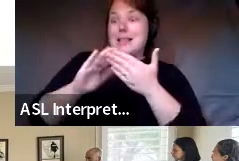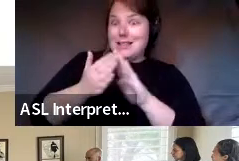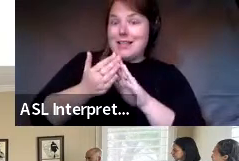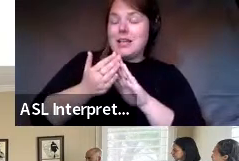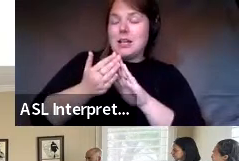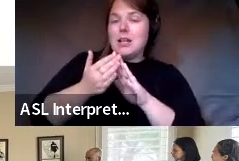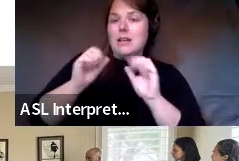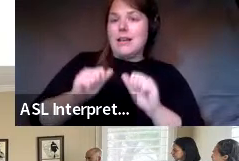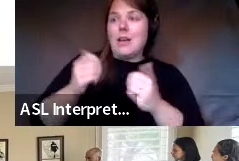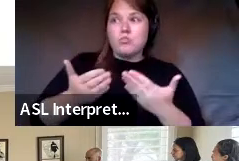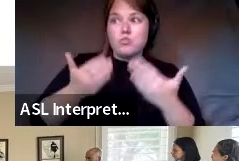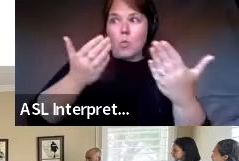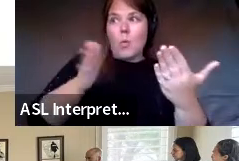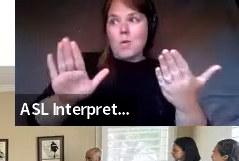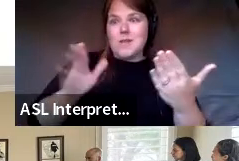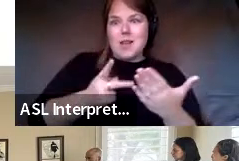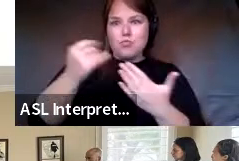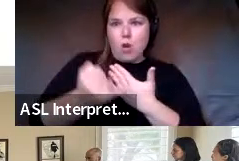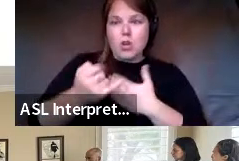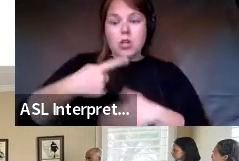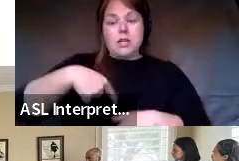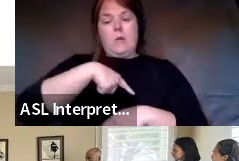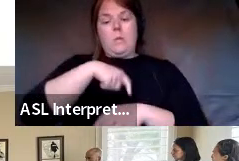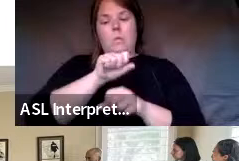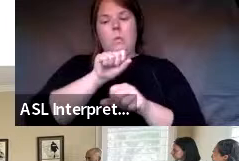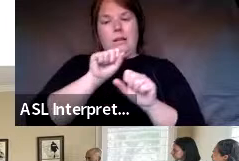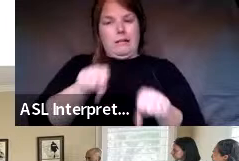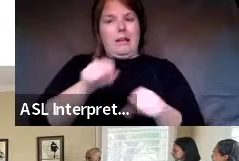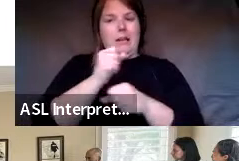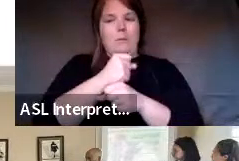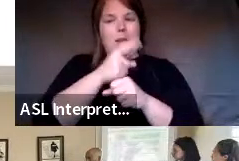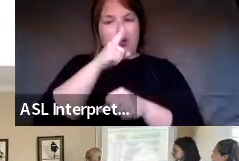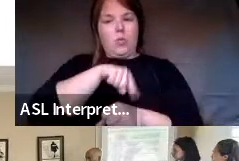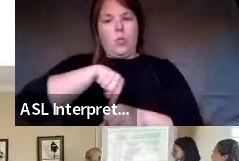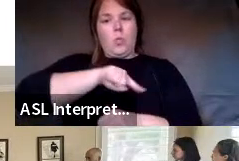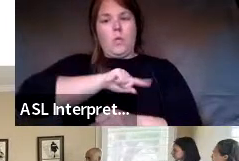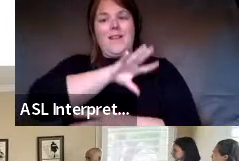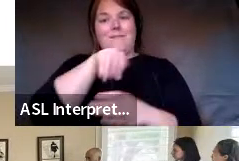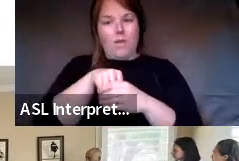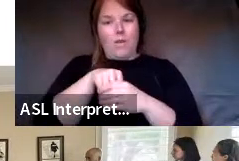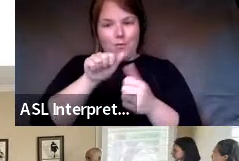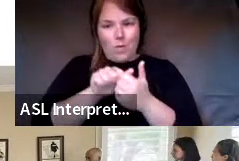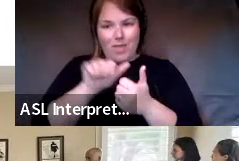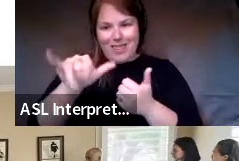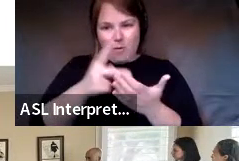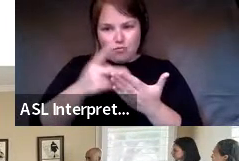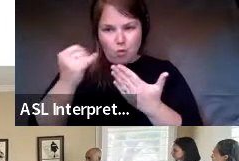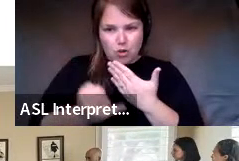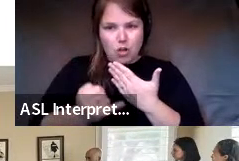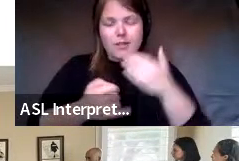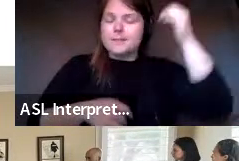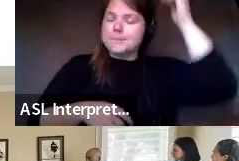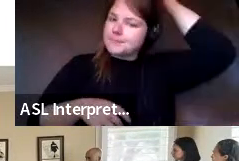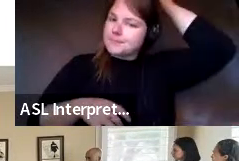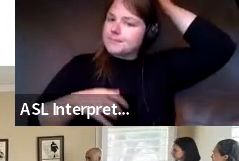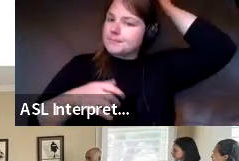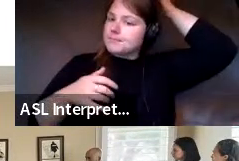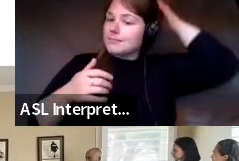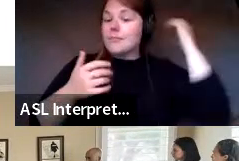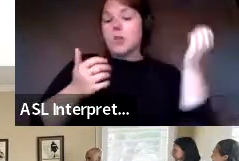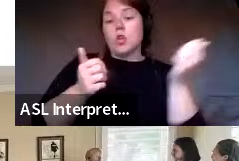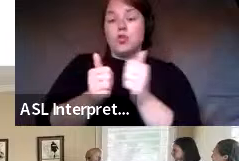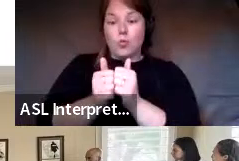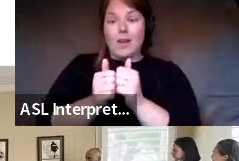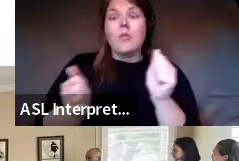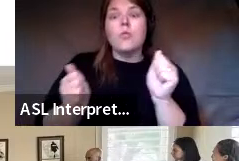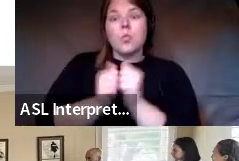their project and have us make sure that we are a part of that project. That they can, together with the CERT funding,